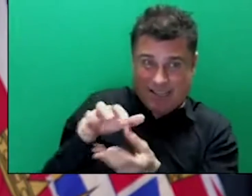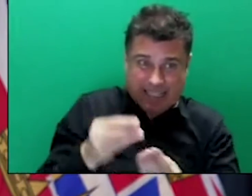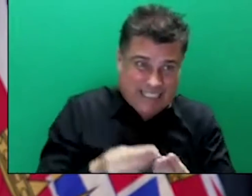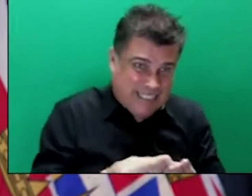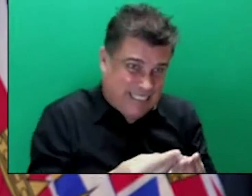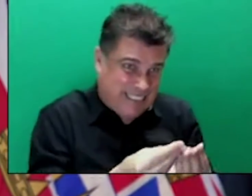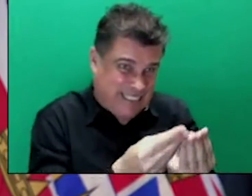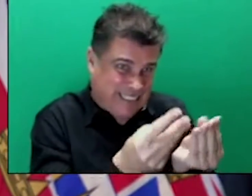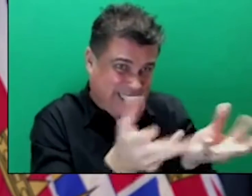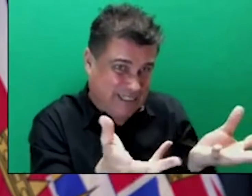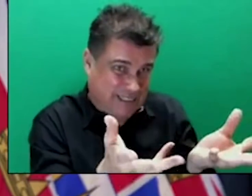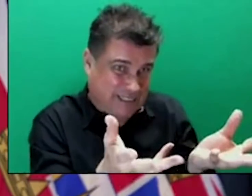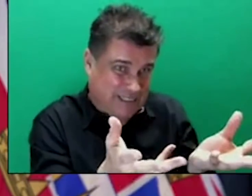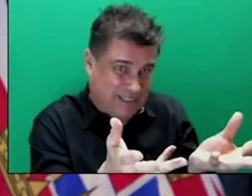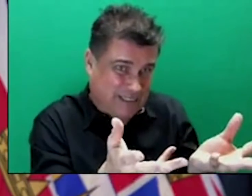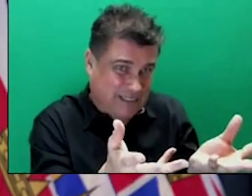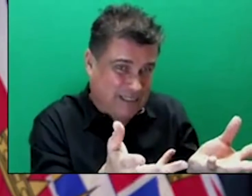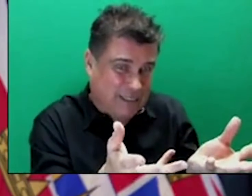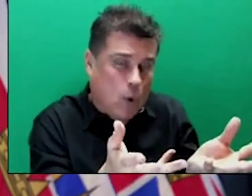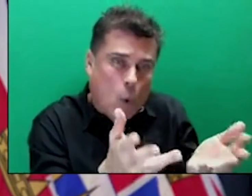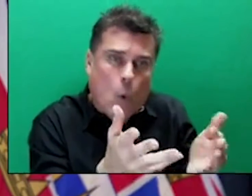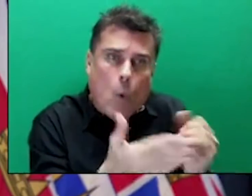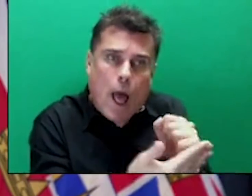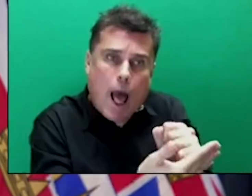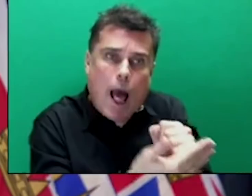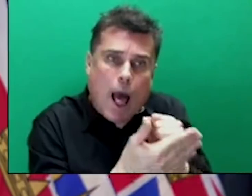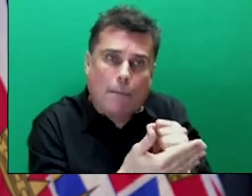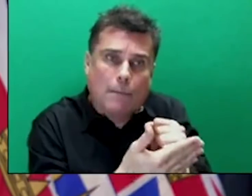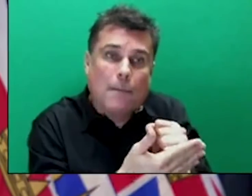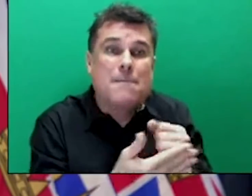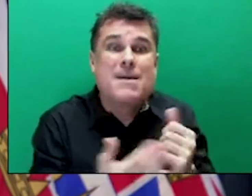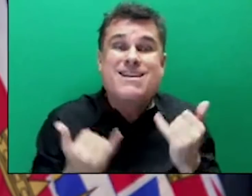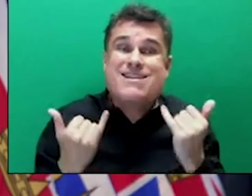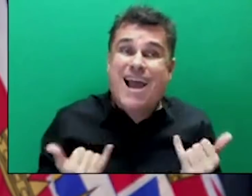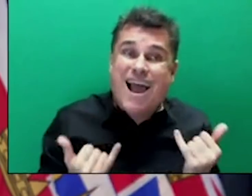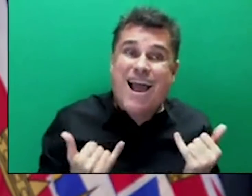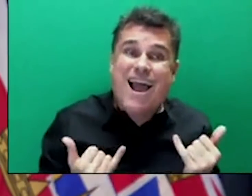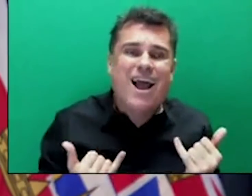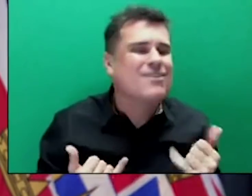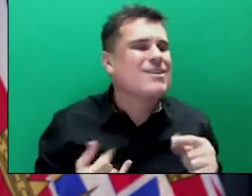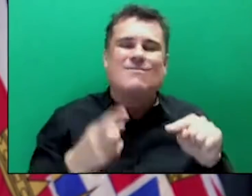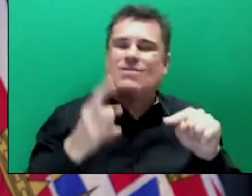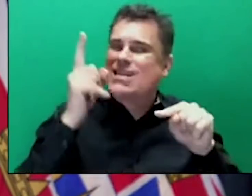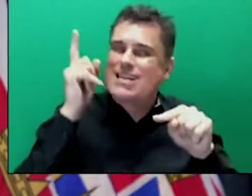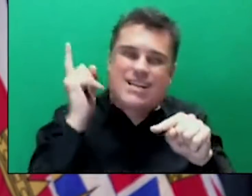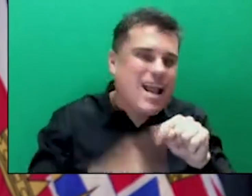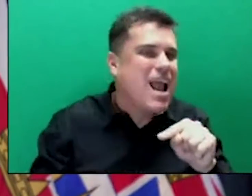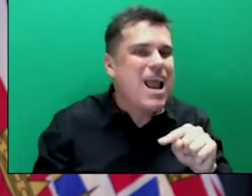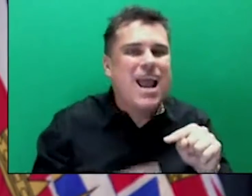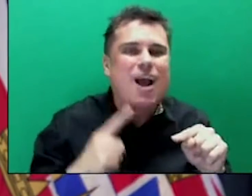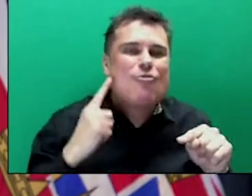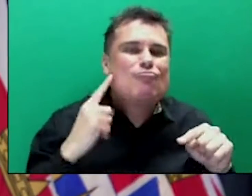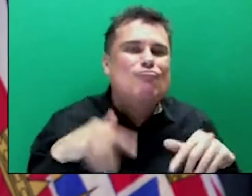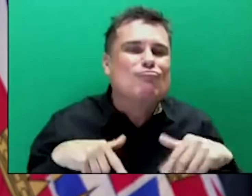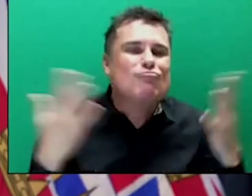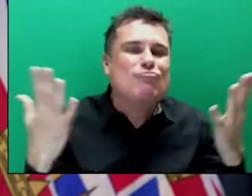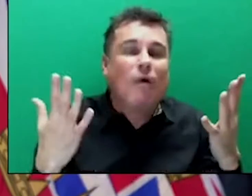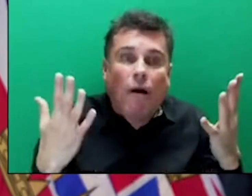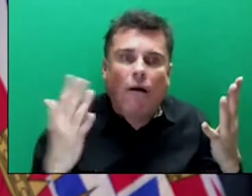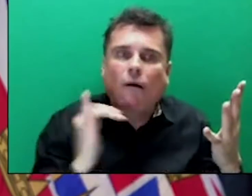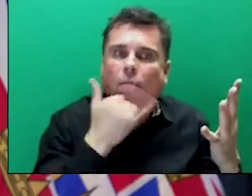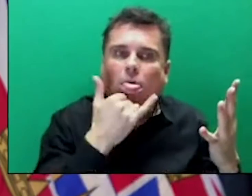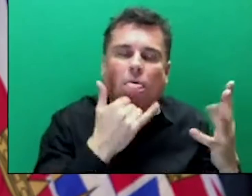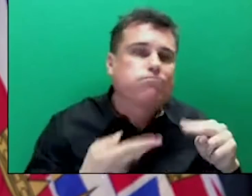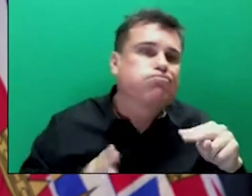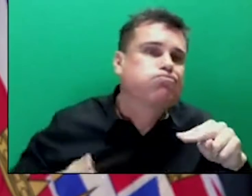to protect people, to have a surge of cases early in the new year that would again test and strain our healthcare